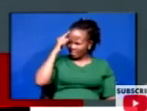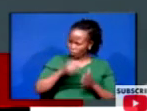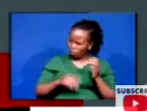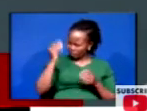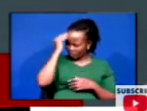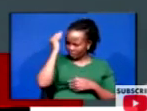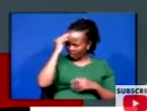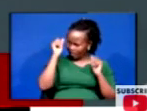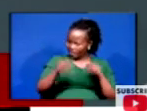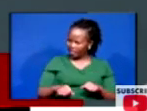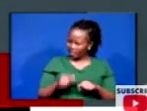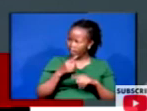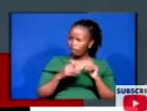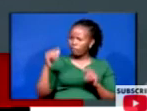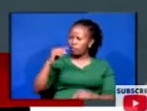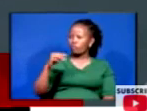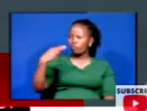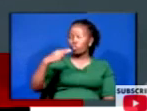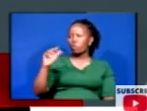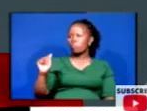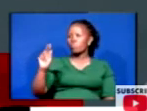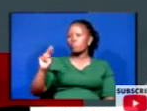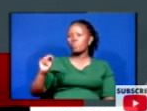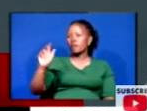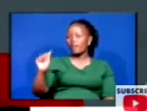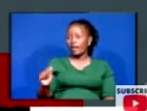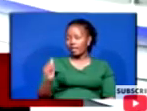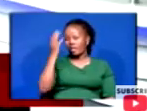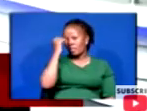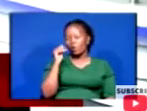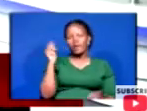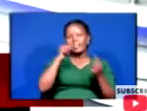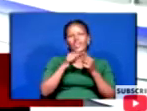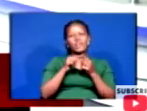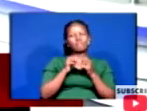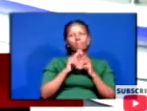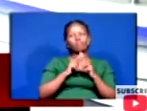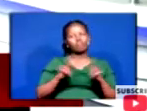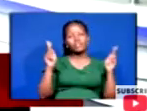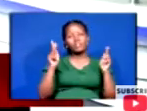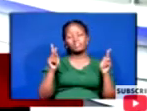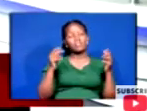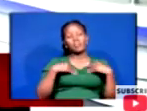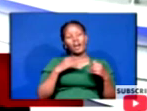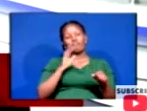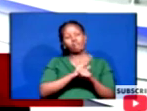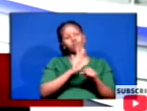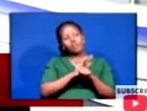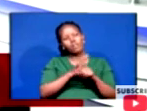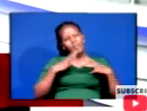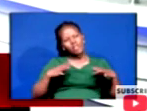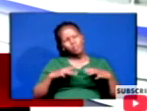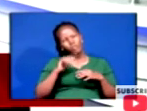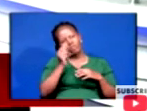experience? Because the matrix of measuring the outcome is peace. That's right. We have had a lot of Kenyans, you know, talking about peace. Peace has become